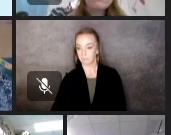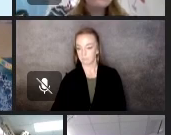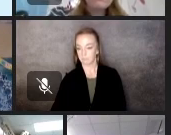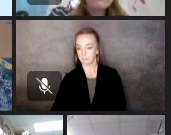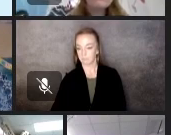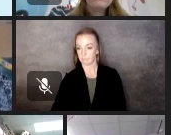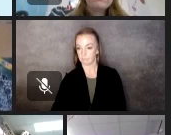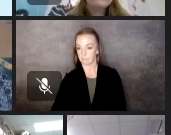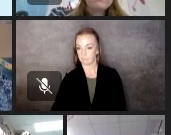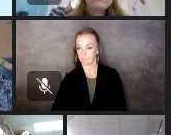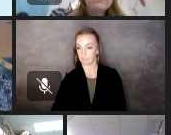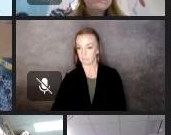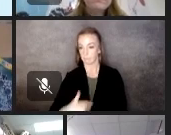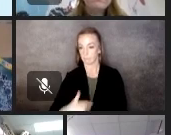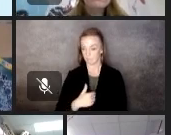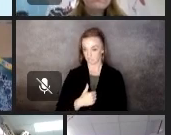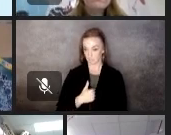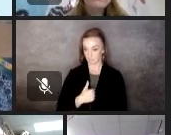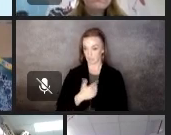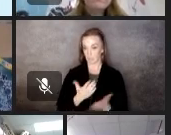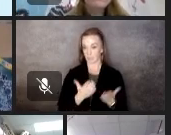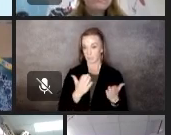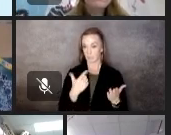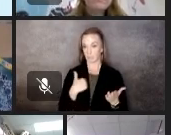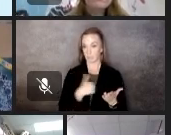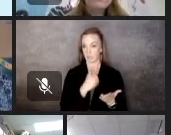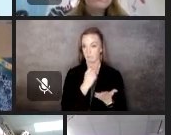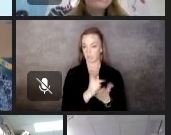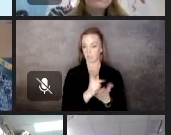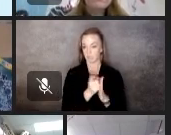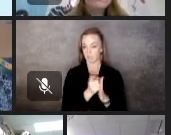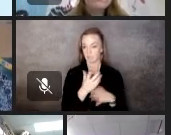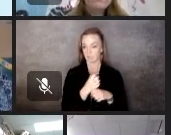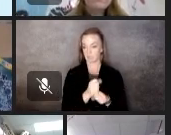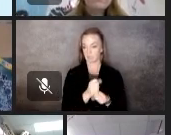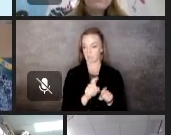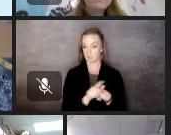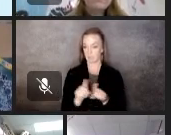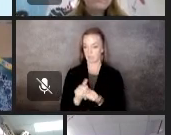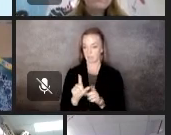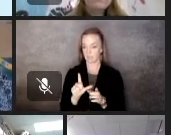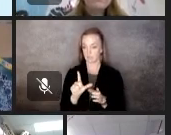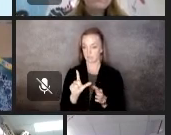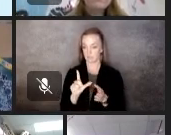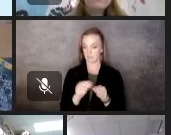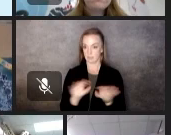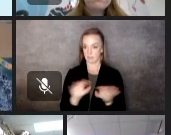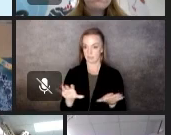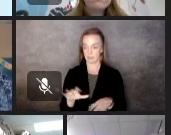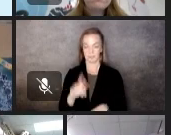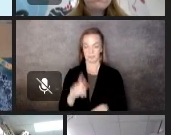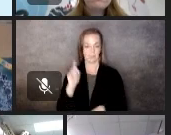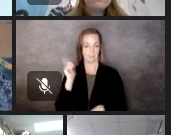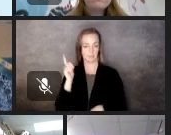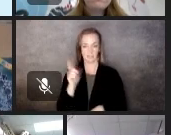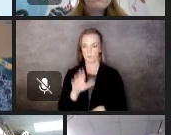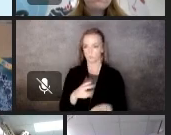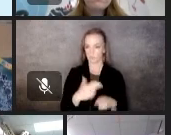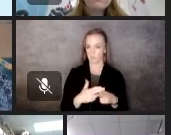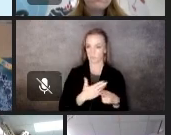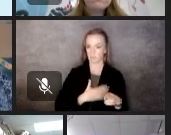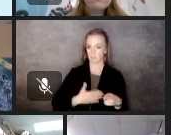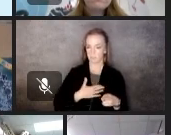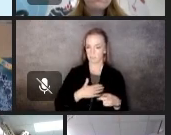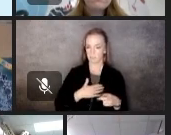The approval of the minutes as submitted. Second. Okay, can you state your name so we can have that for